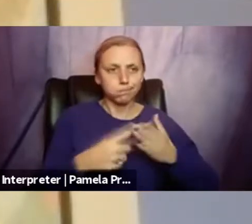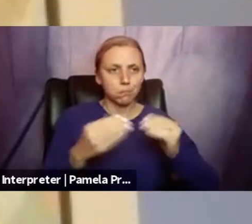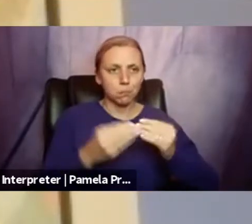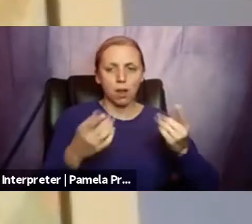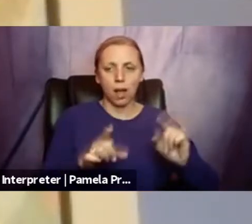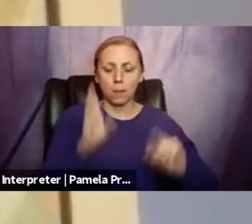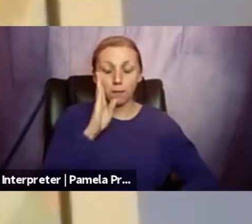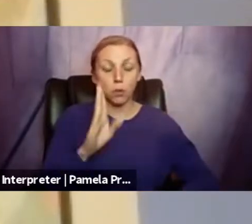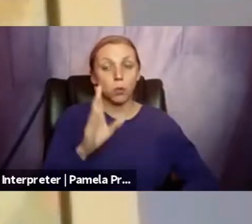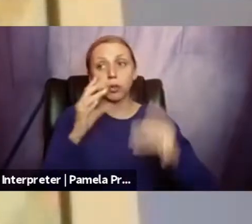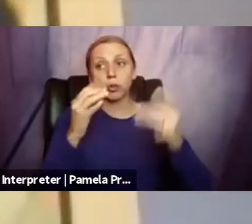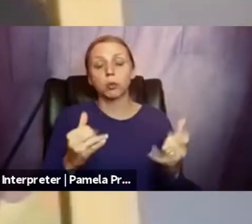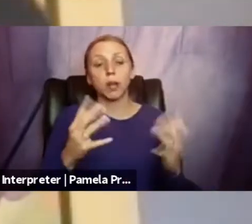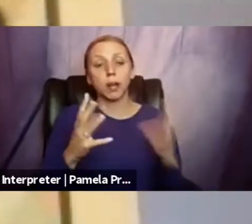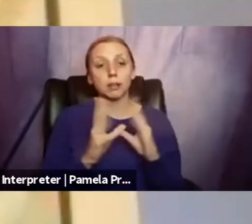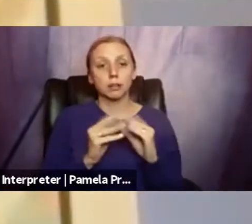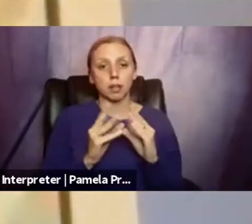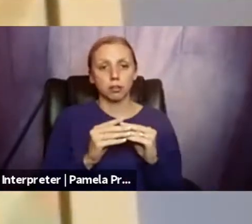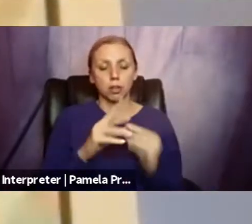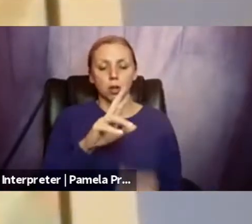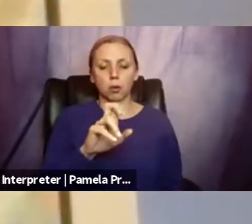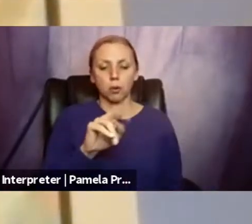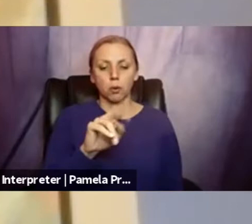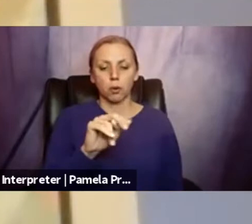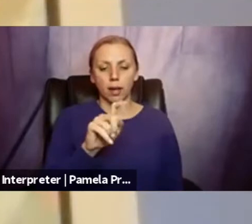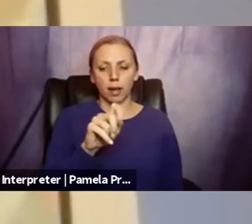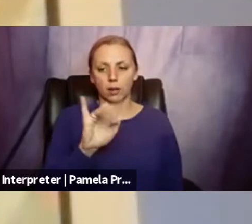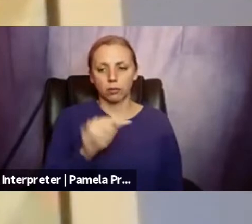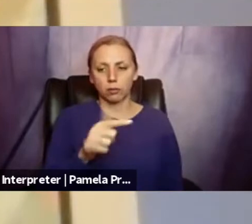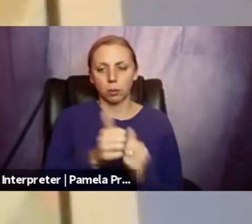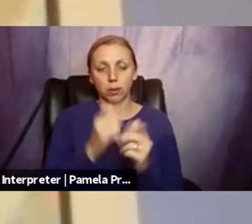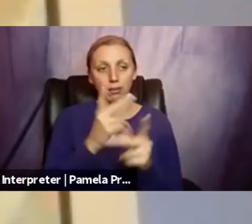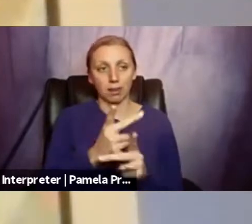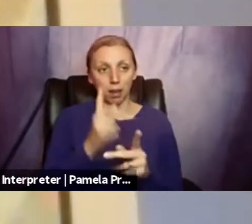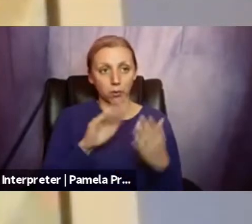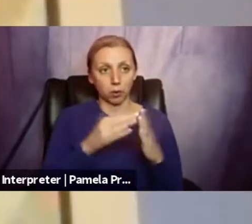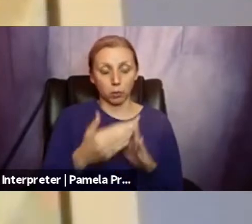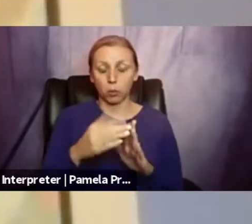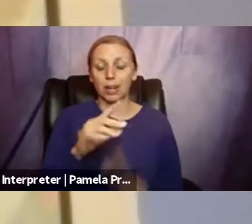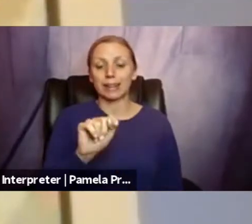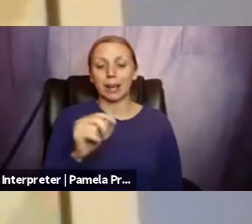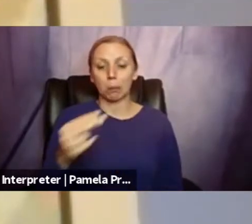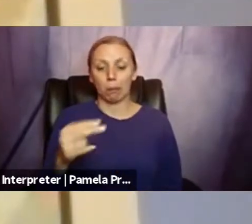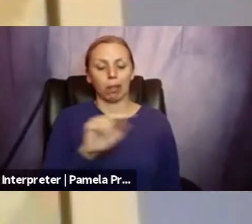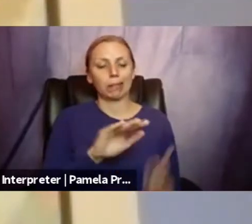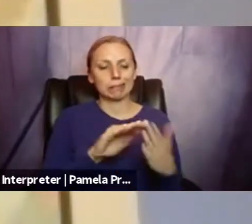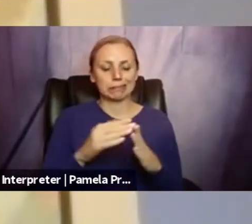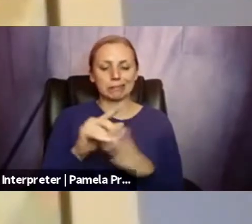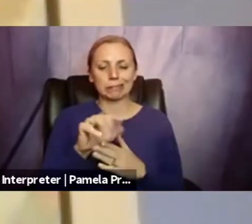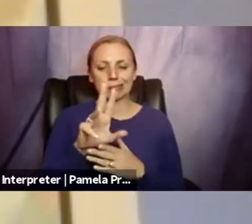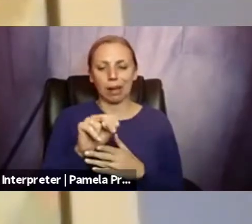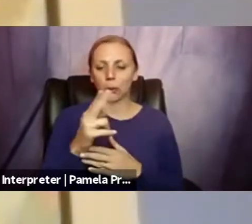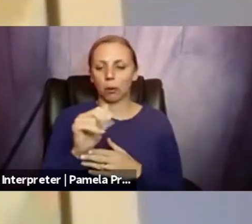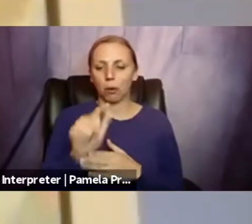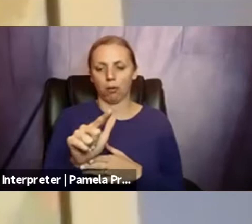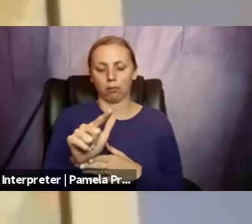Today's session, Re-Entering with Care, a community town hall, was developed and curated by the members of 2021 Junior